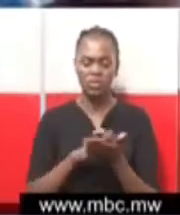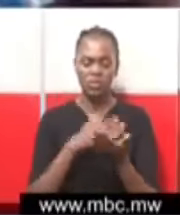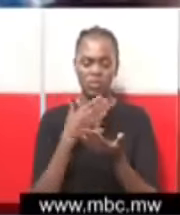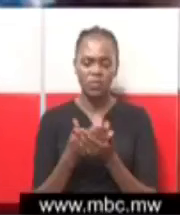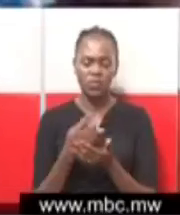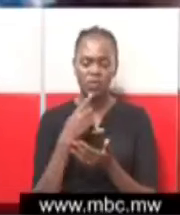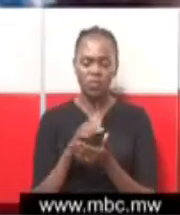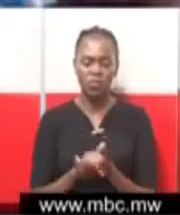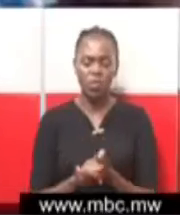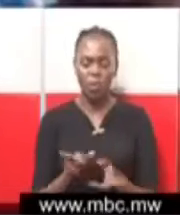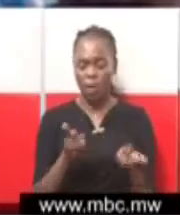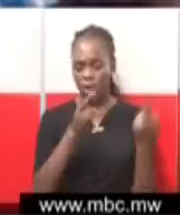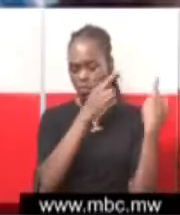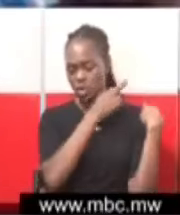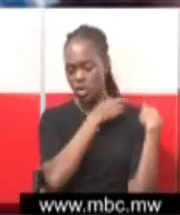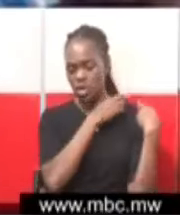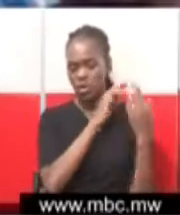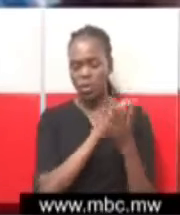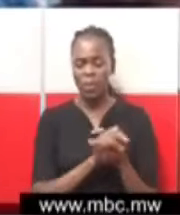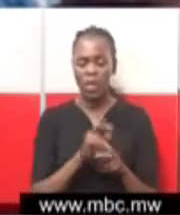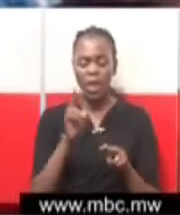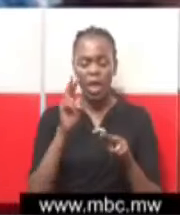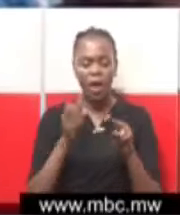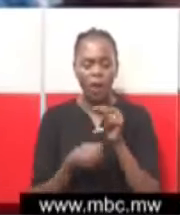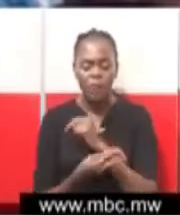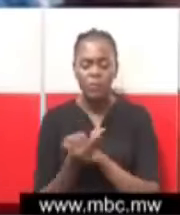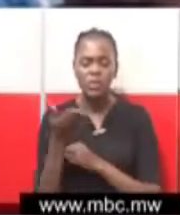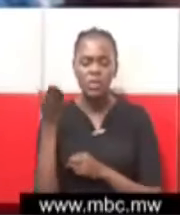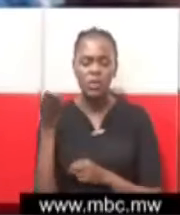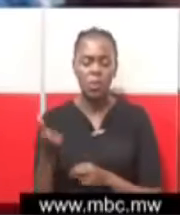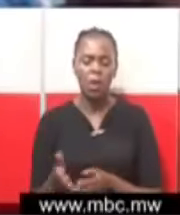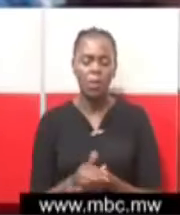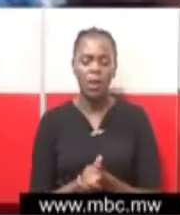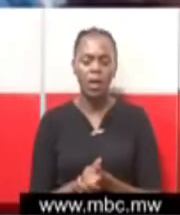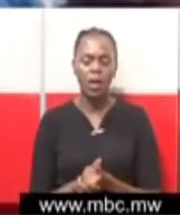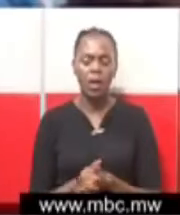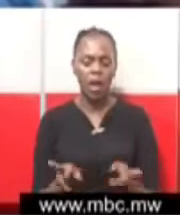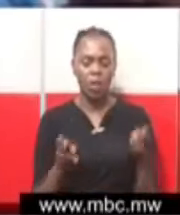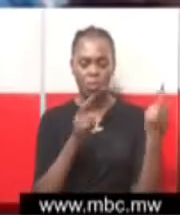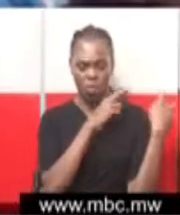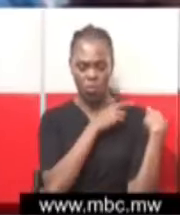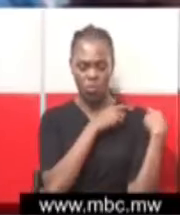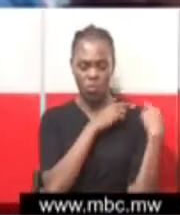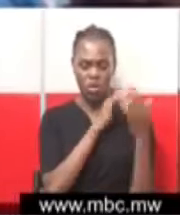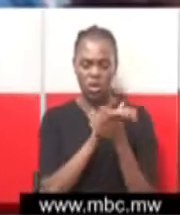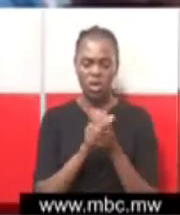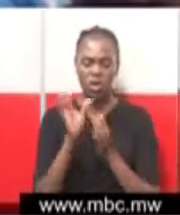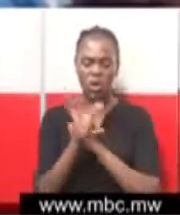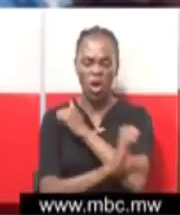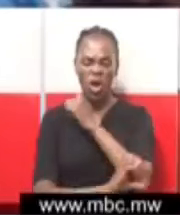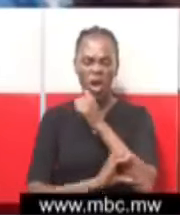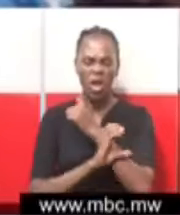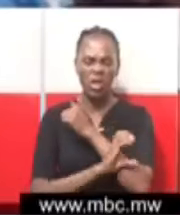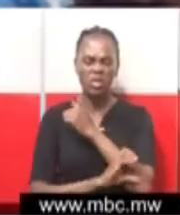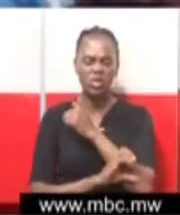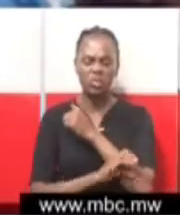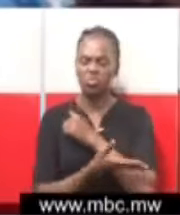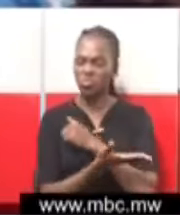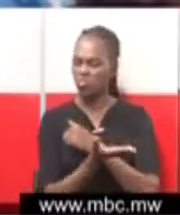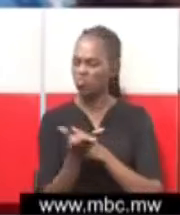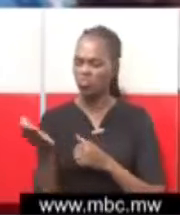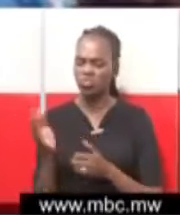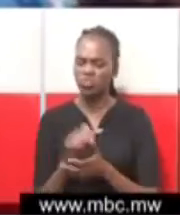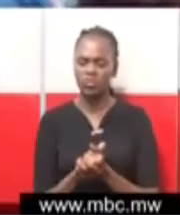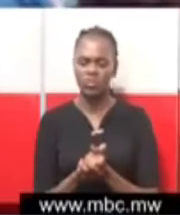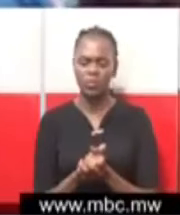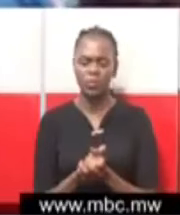the positions that have been highlighted are positions of the National Governing Council, which is